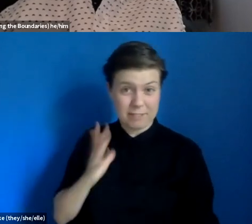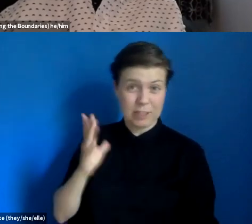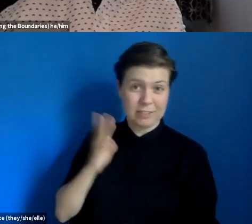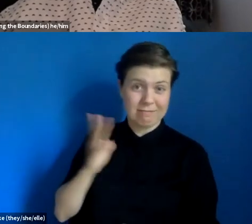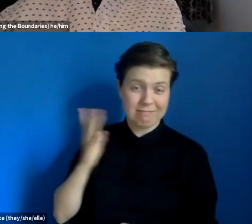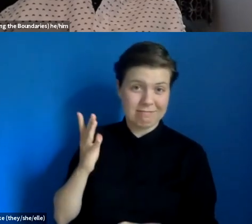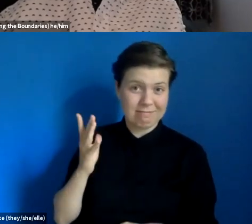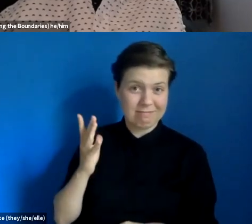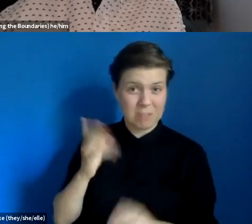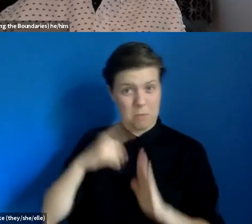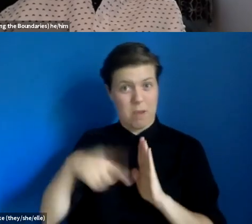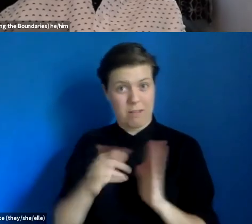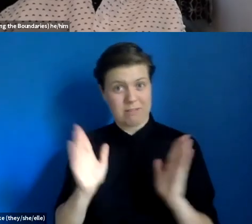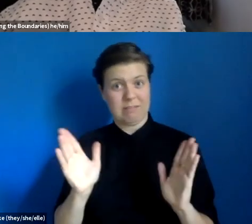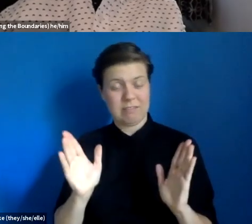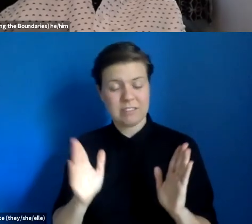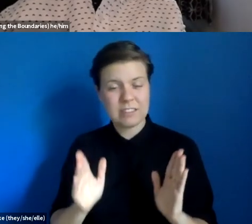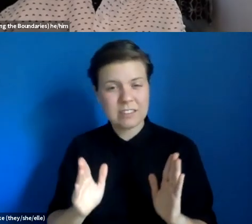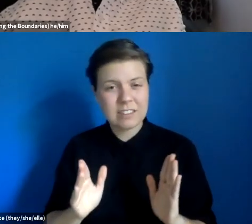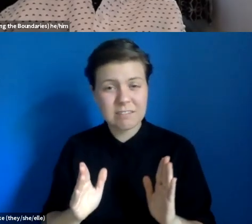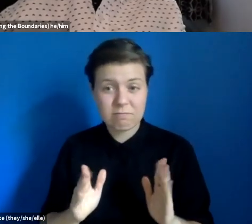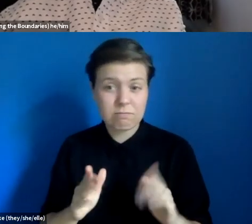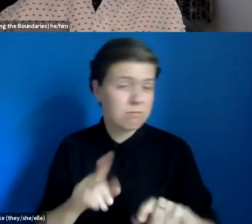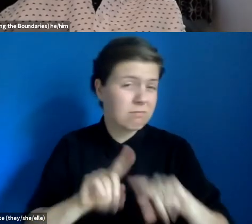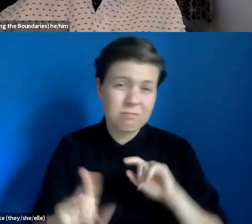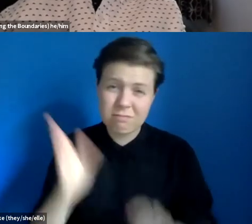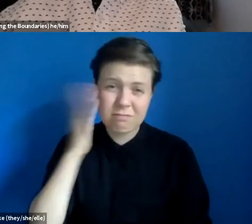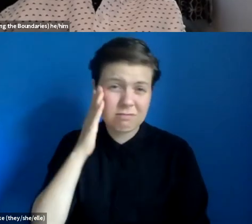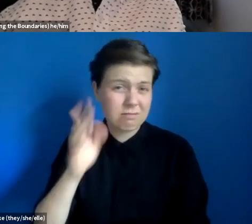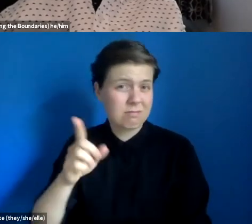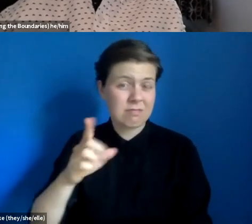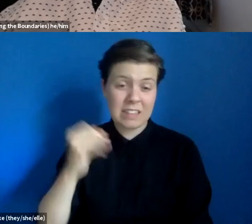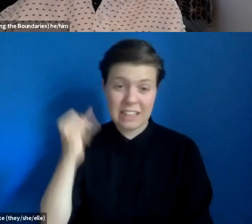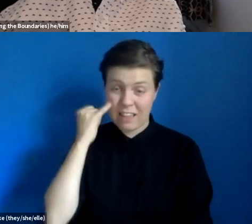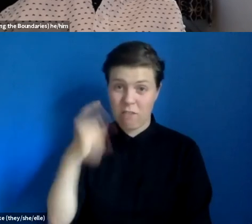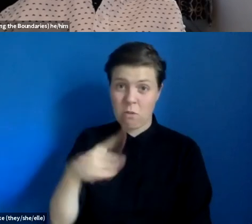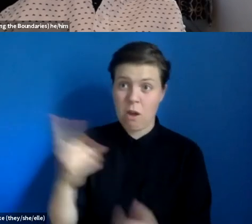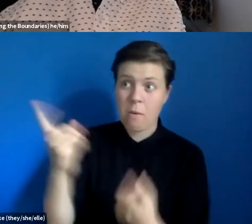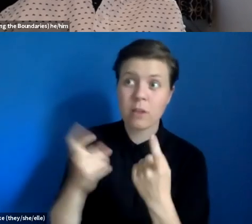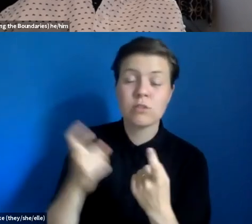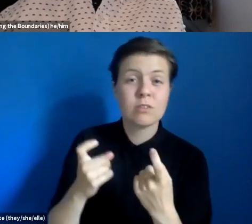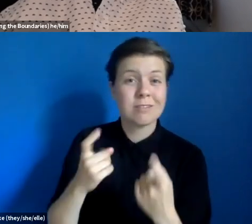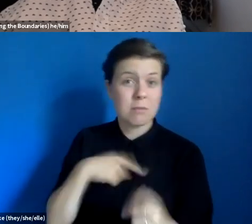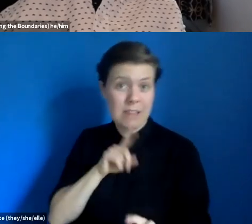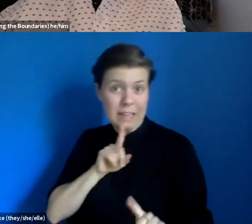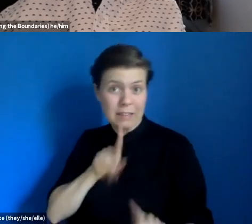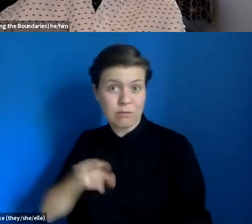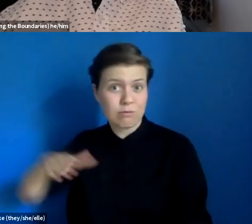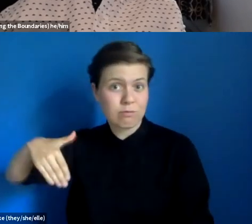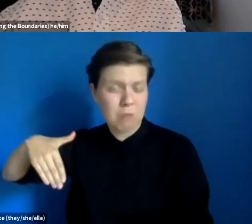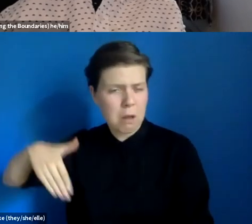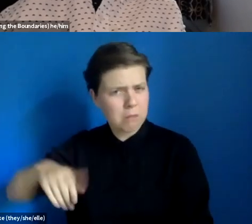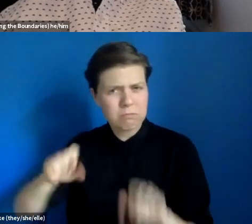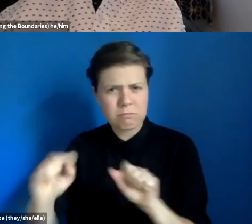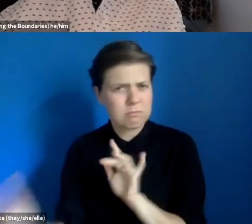One thing I'd say is if we don't have a chance to answer these things, then people would be very welcome to reach out to us on social media. So for blurring